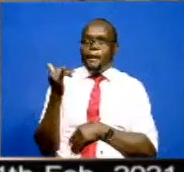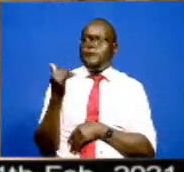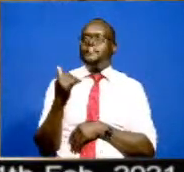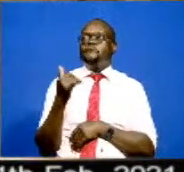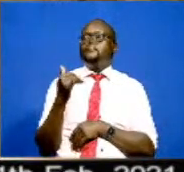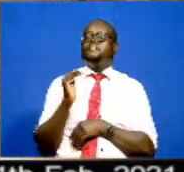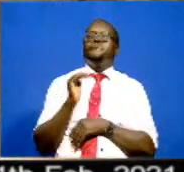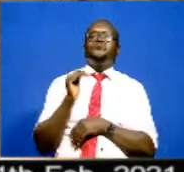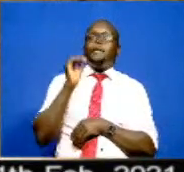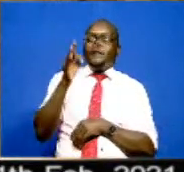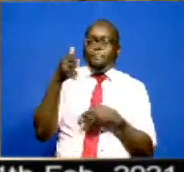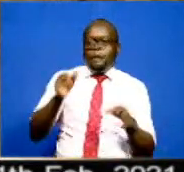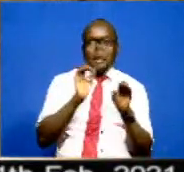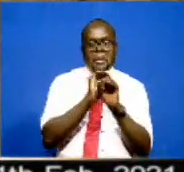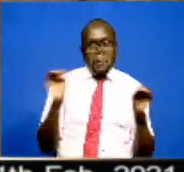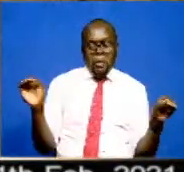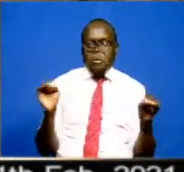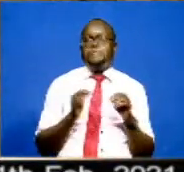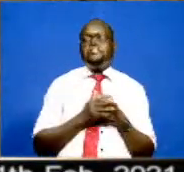beyond today,